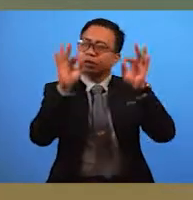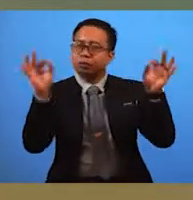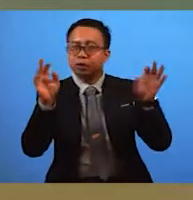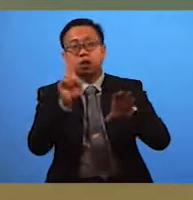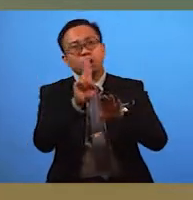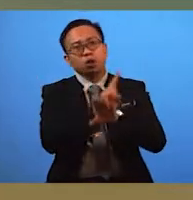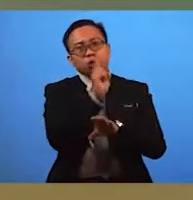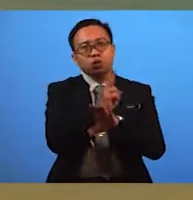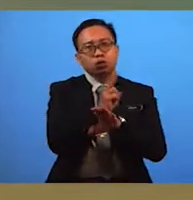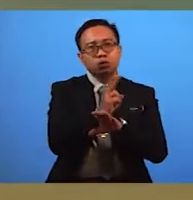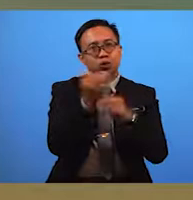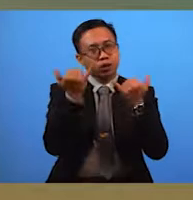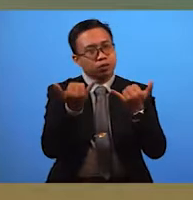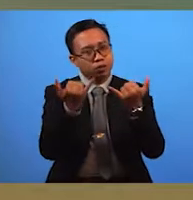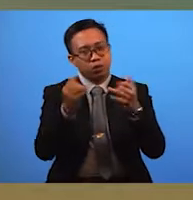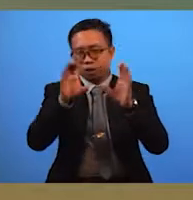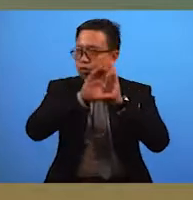Use recent examples.